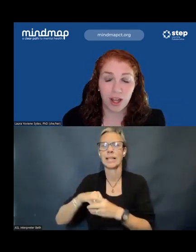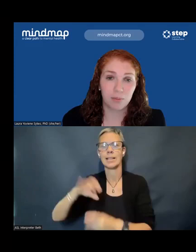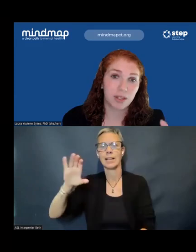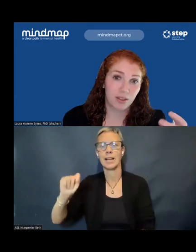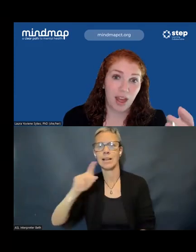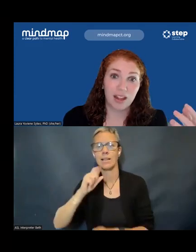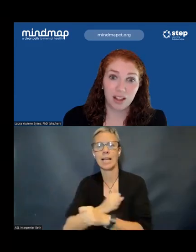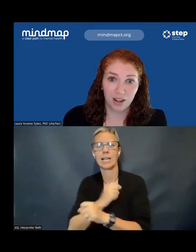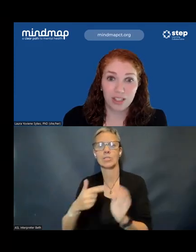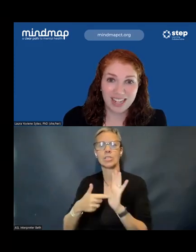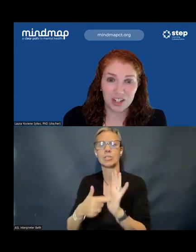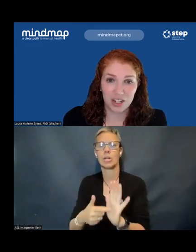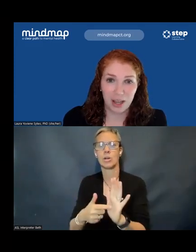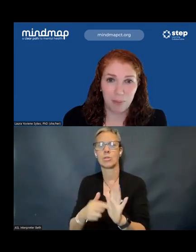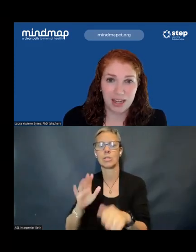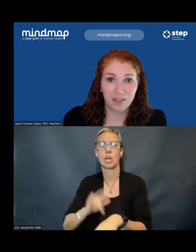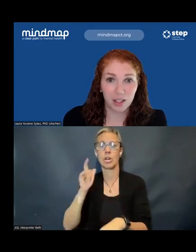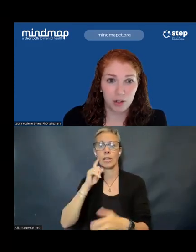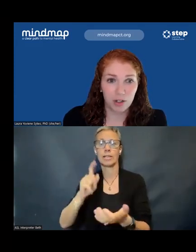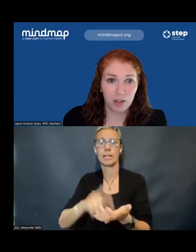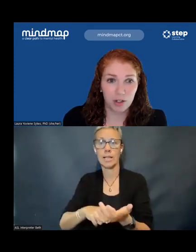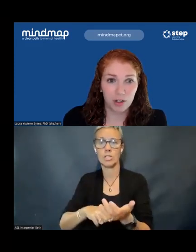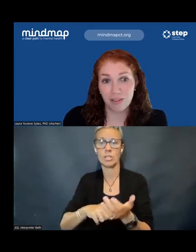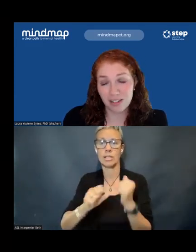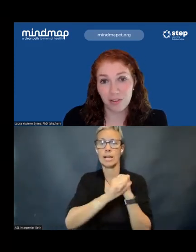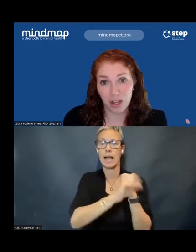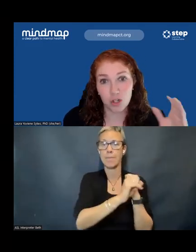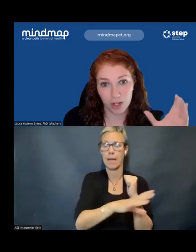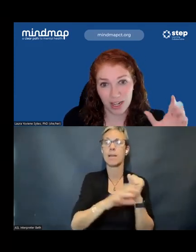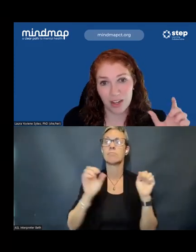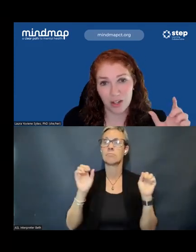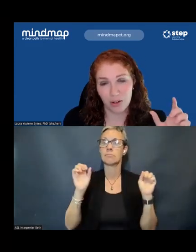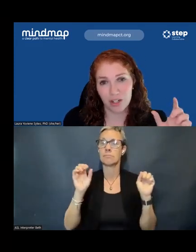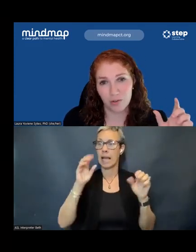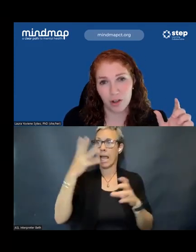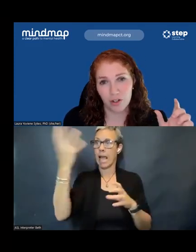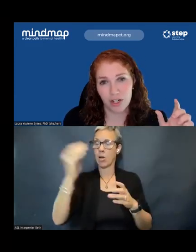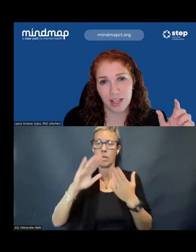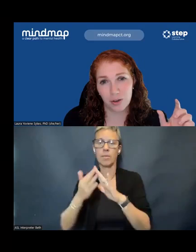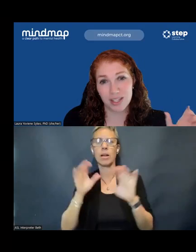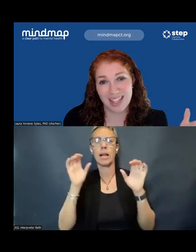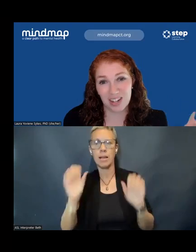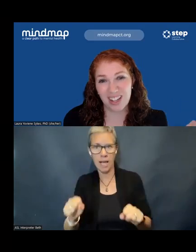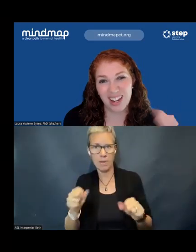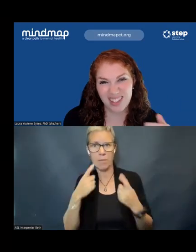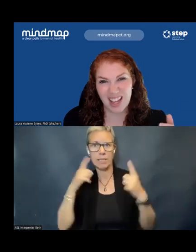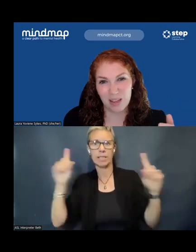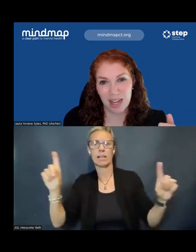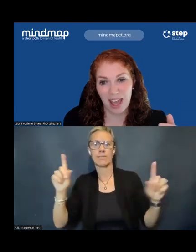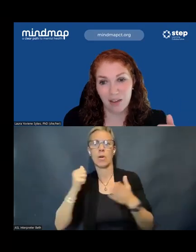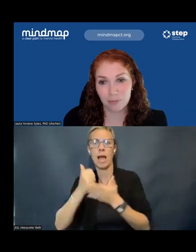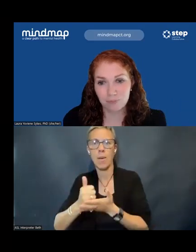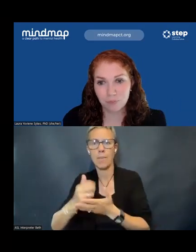showed that an early detection campaign in the community can be effective at shortening that duration of untreated psychosis, actually cutting the